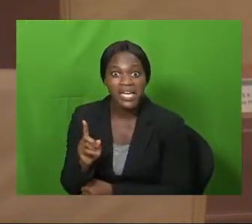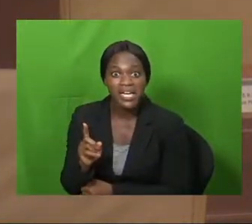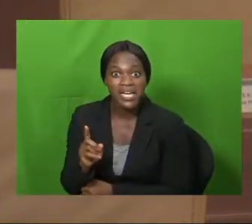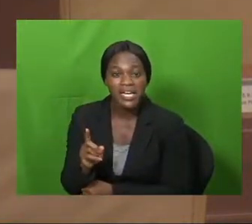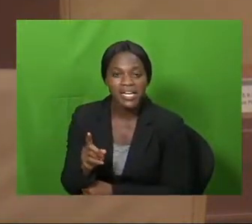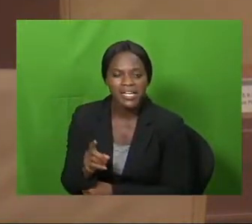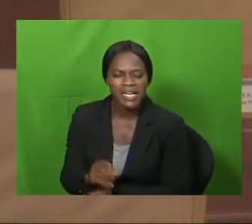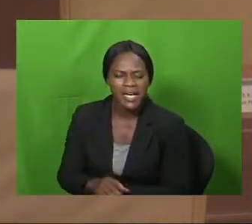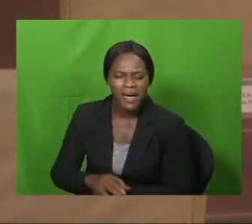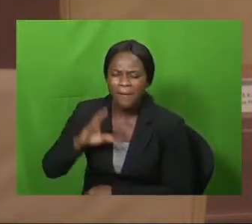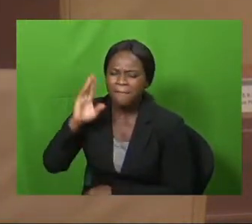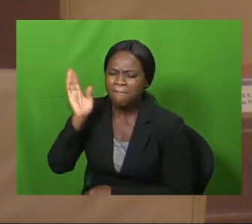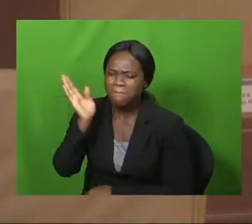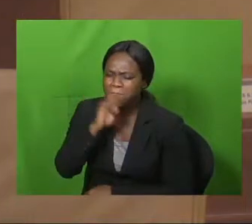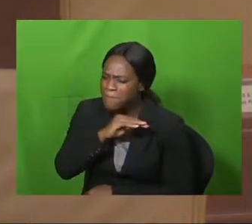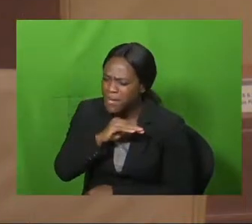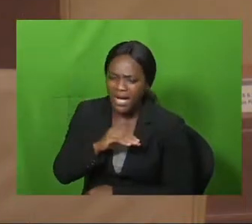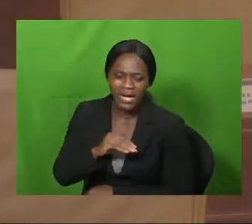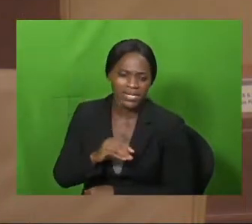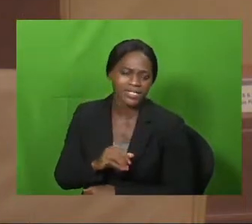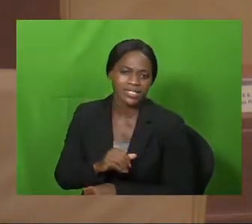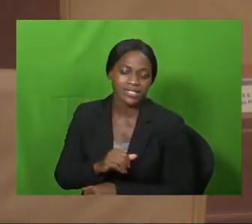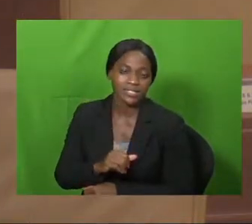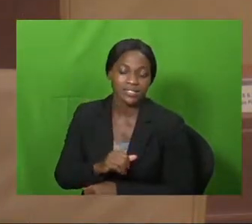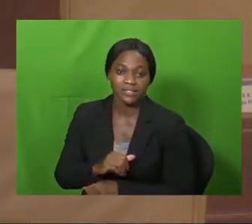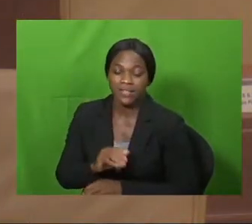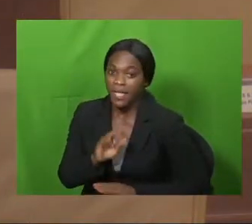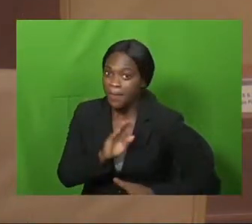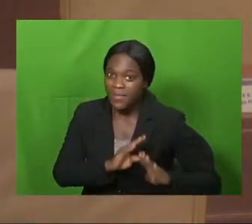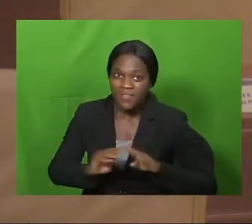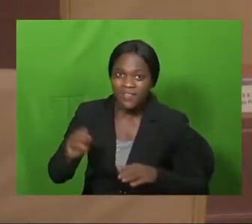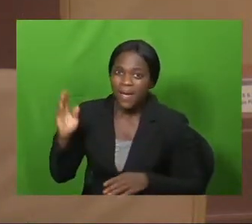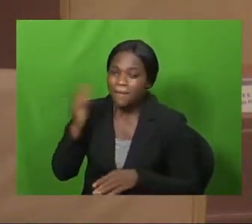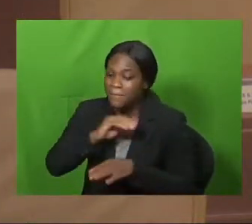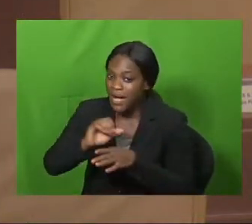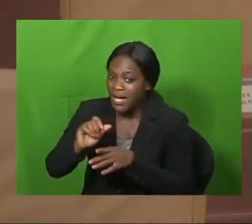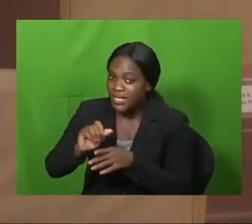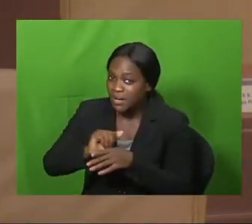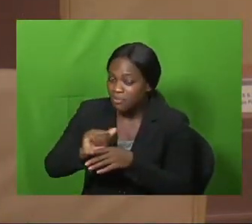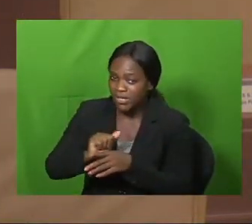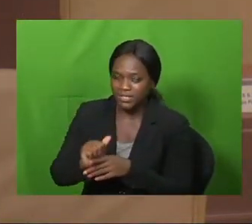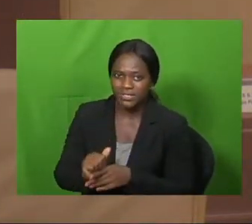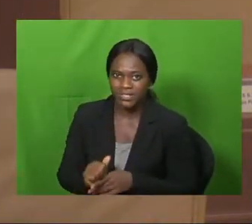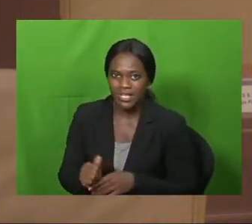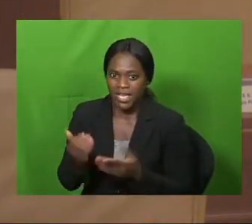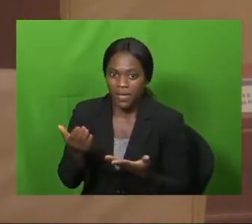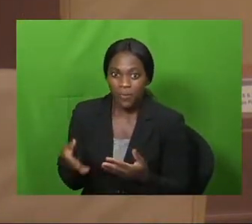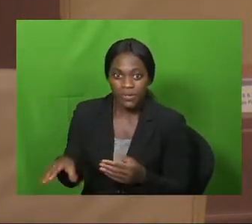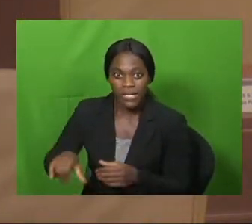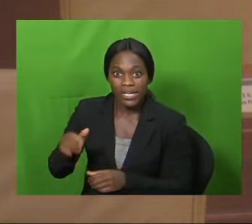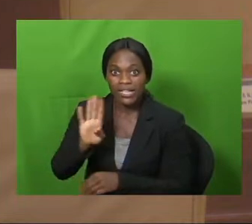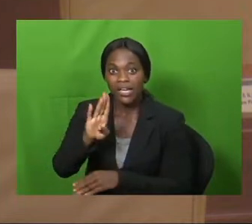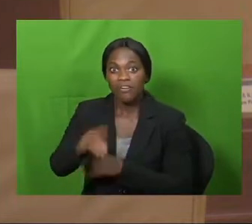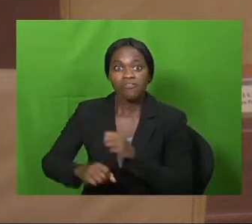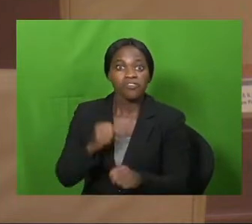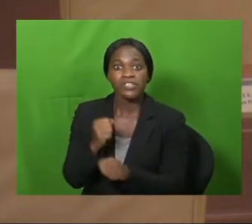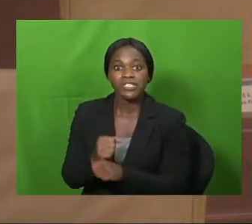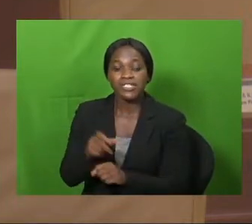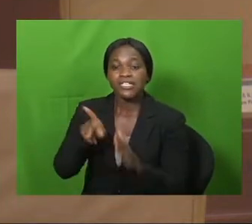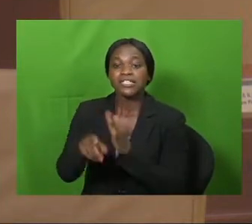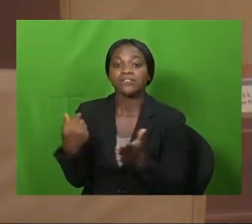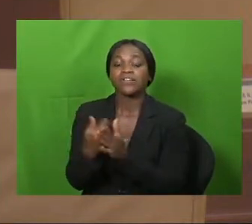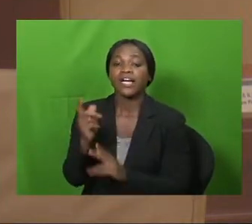abysmal performance. Mr. Speaker, and you want another 4 years? Another 4 years to kill the people of